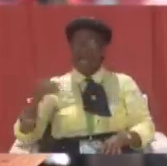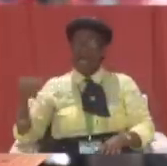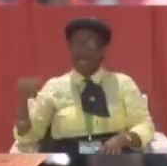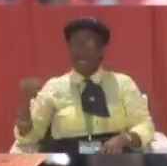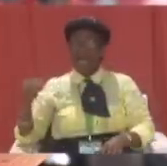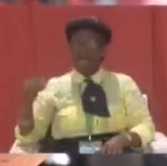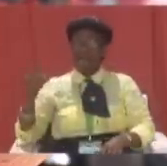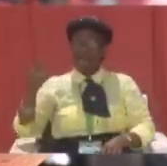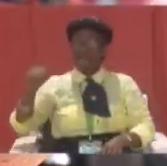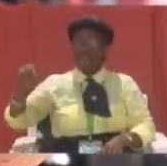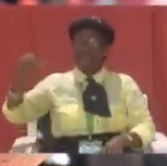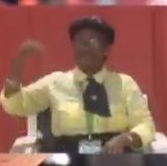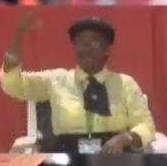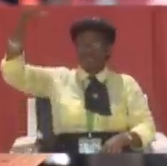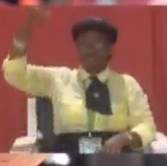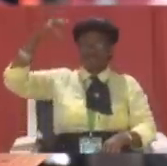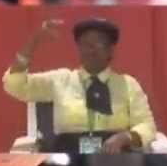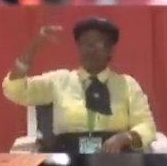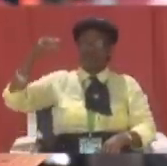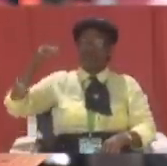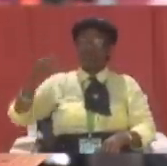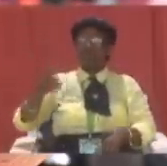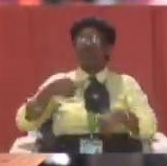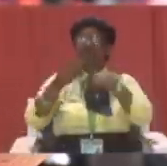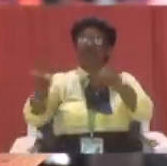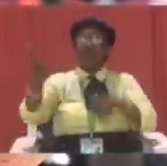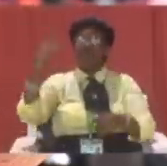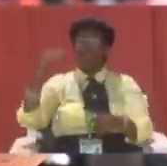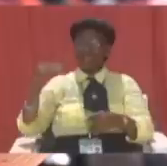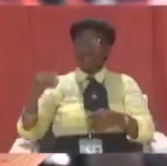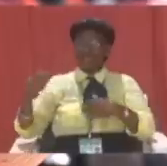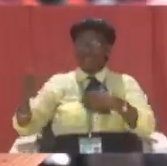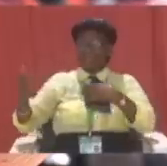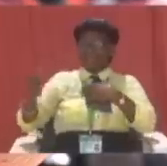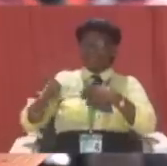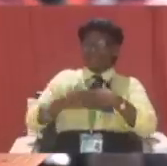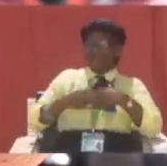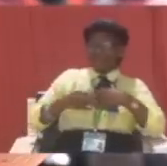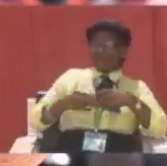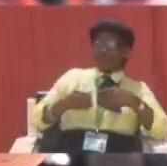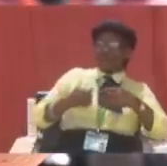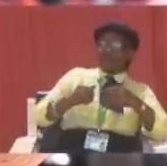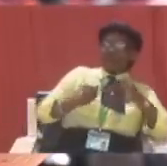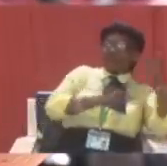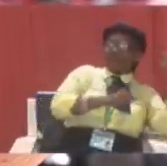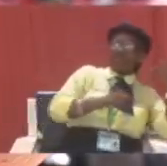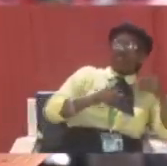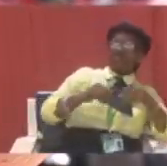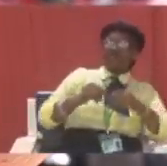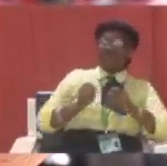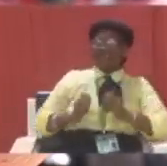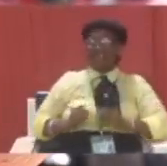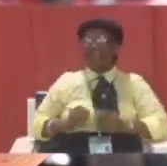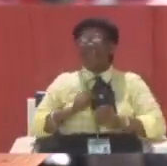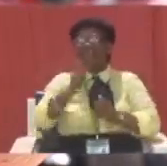went backward instead of forward for